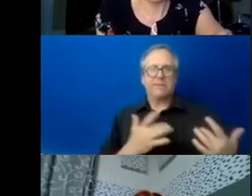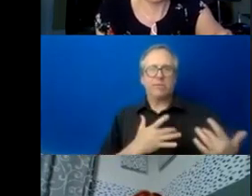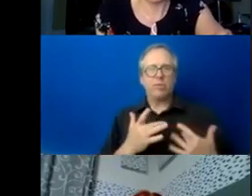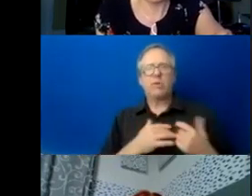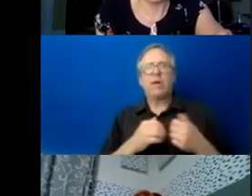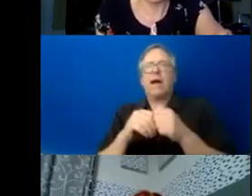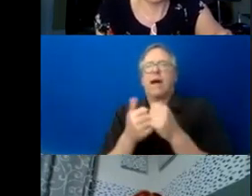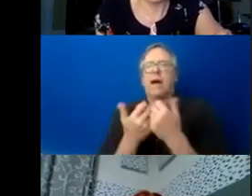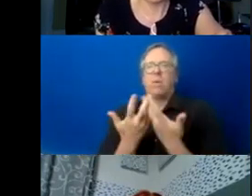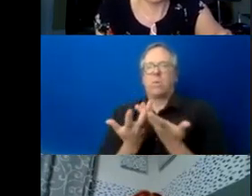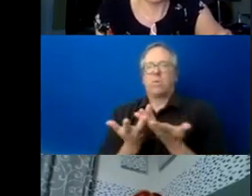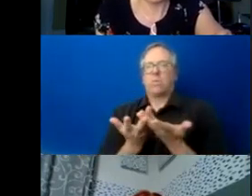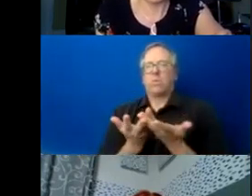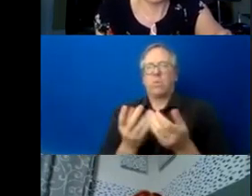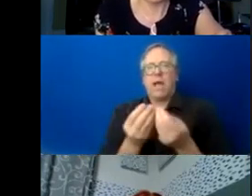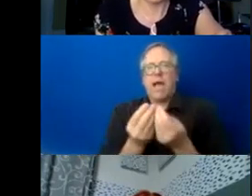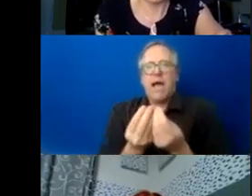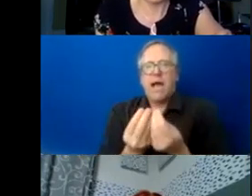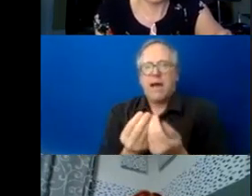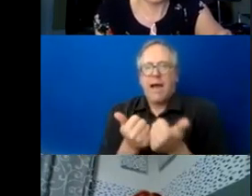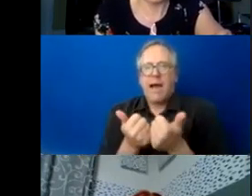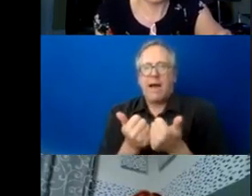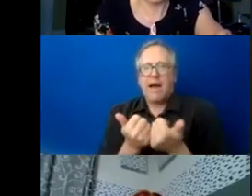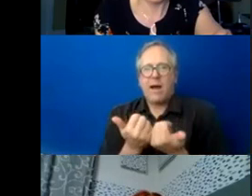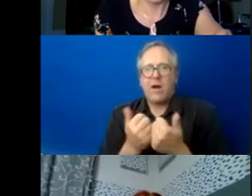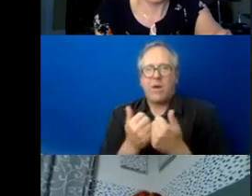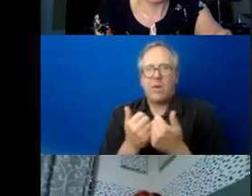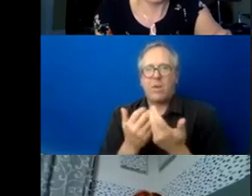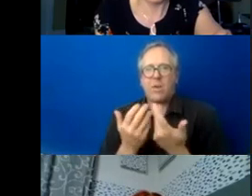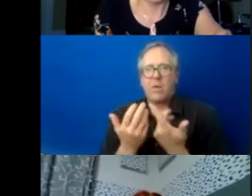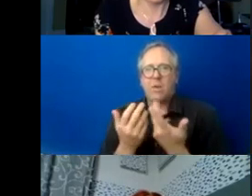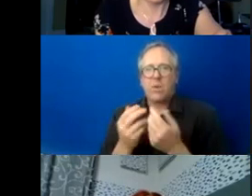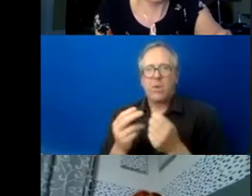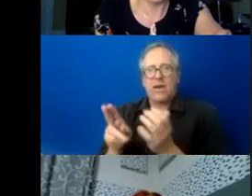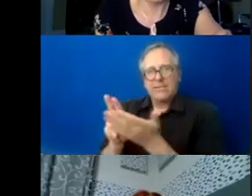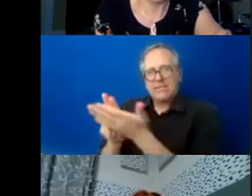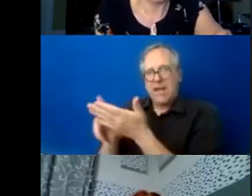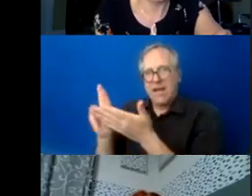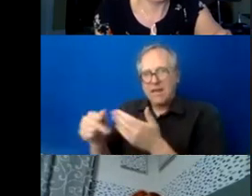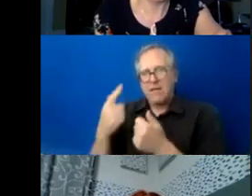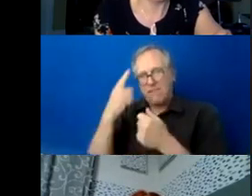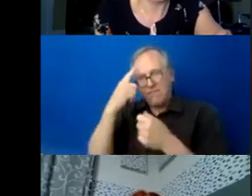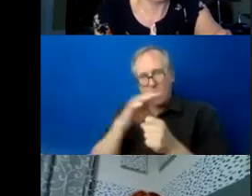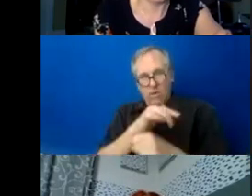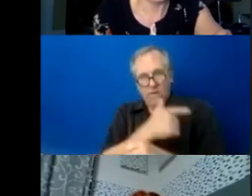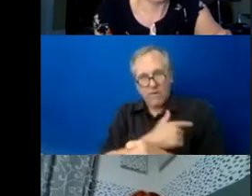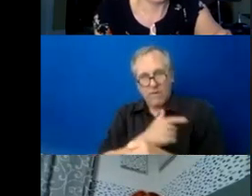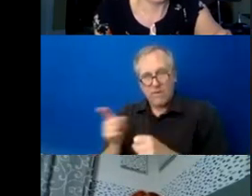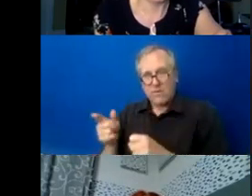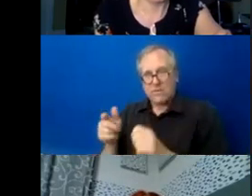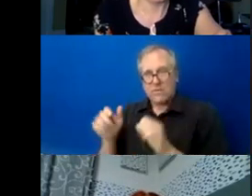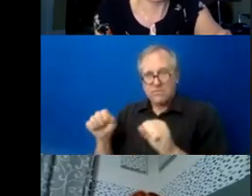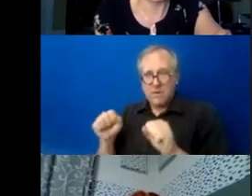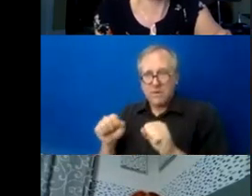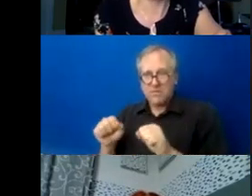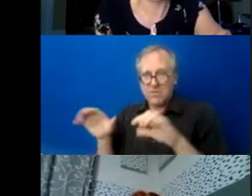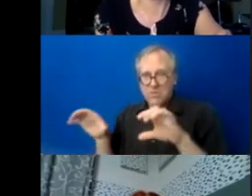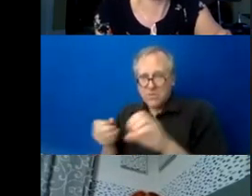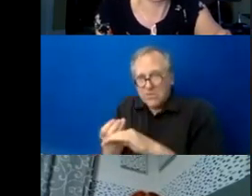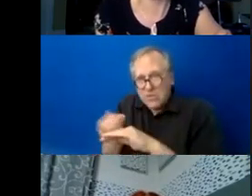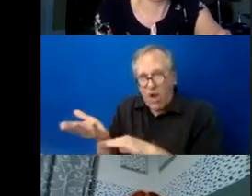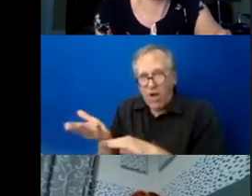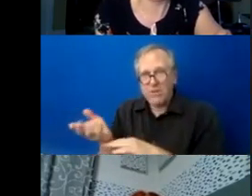how do I knowingly sign her up for something when I don't know what potentially it could do?